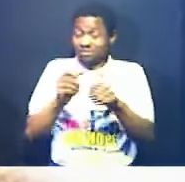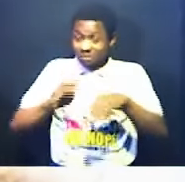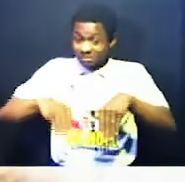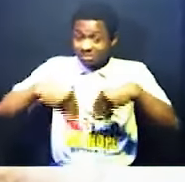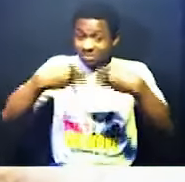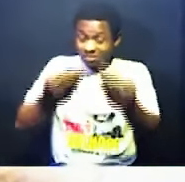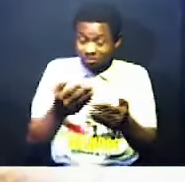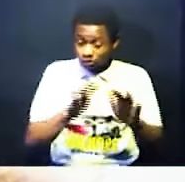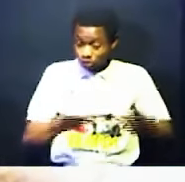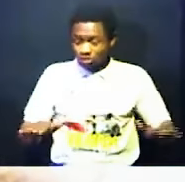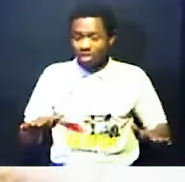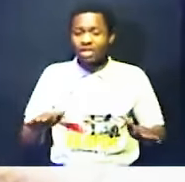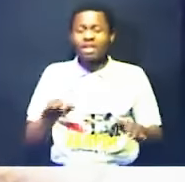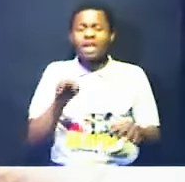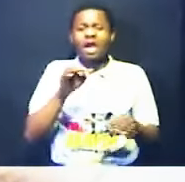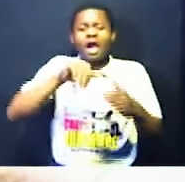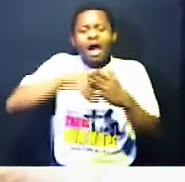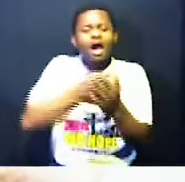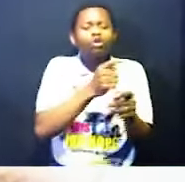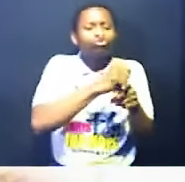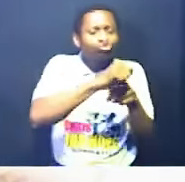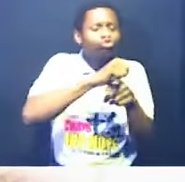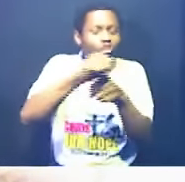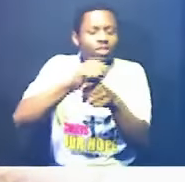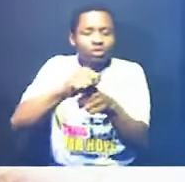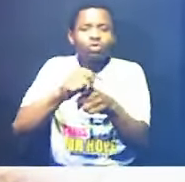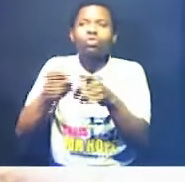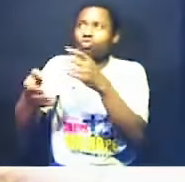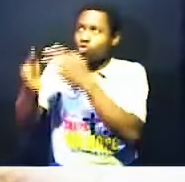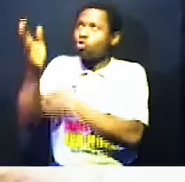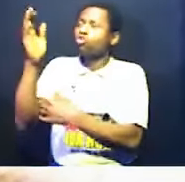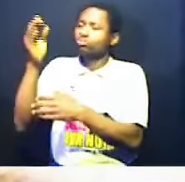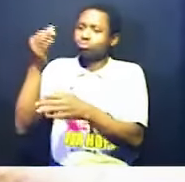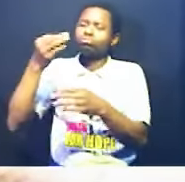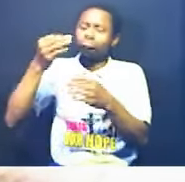them. You'll be held accountable.